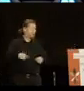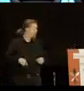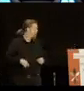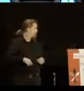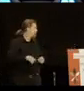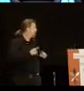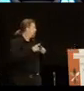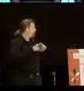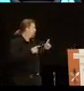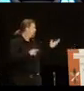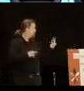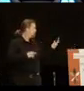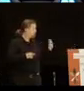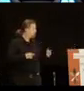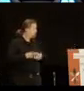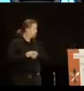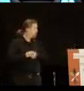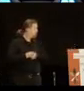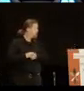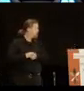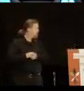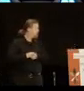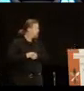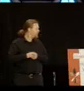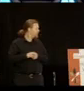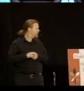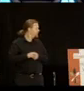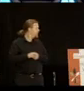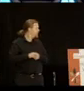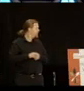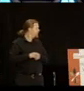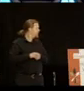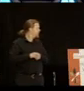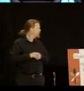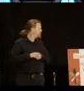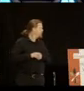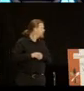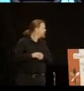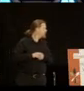we'd like to present you. Come, you.